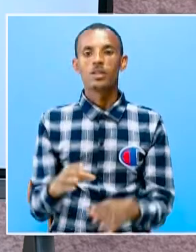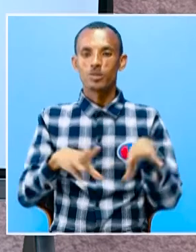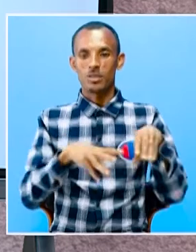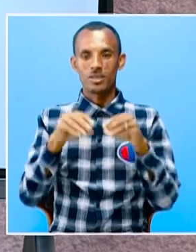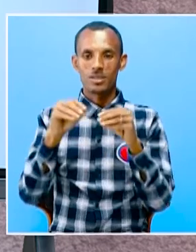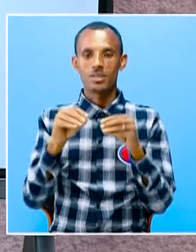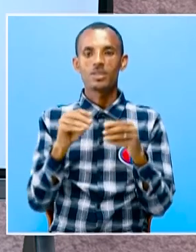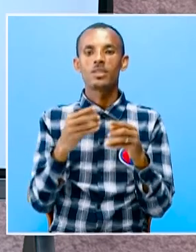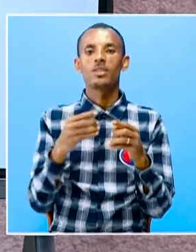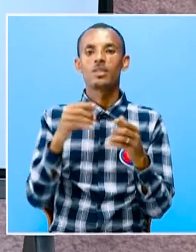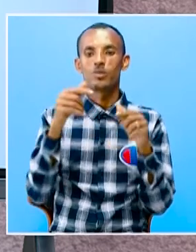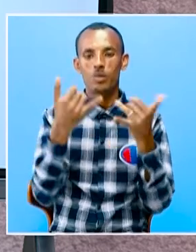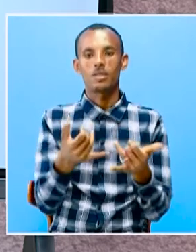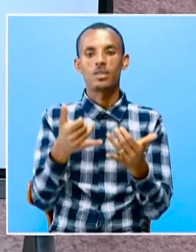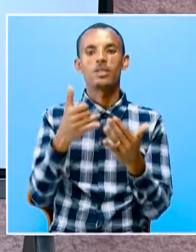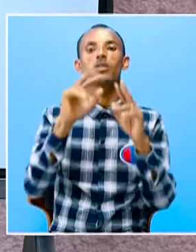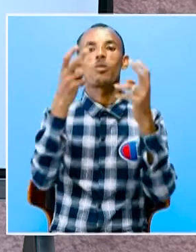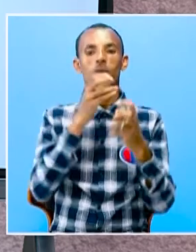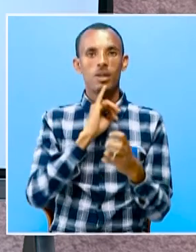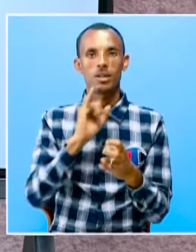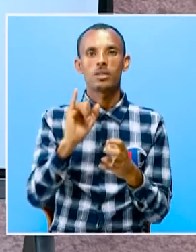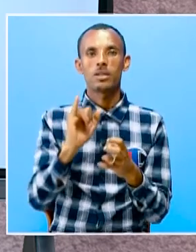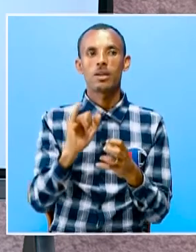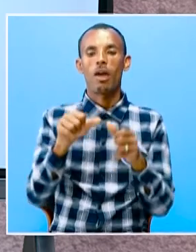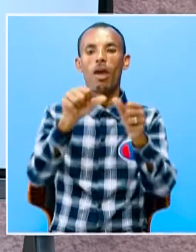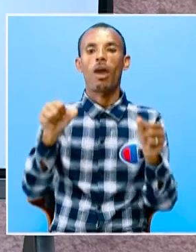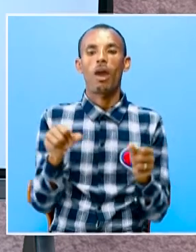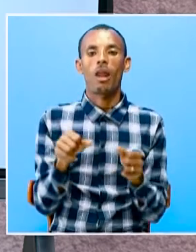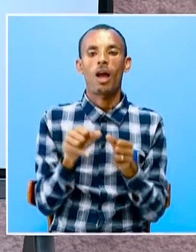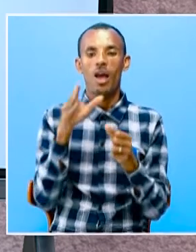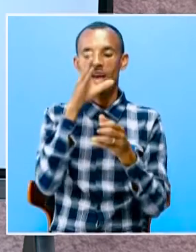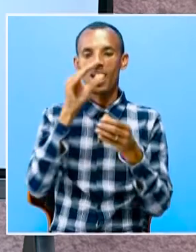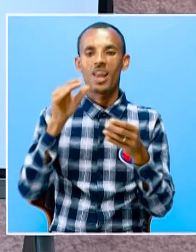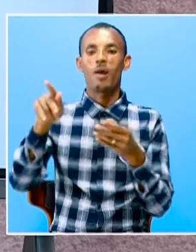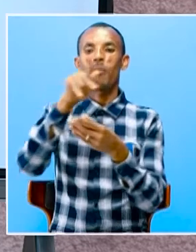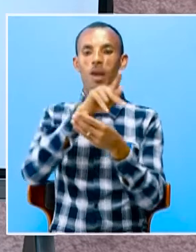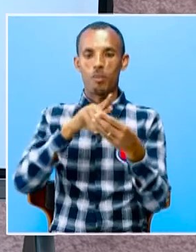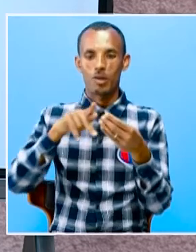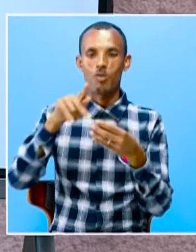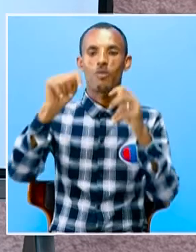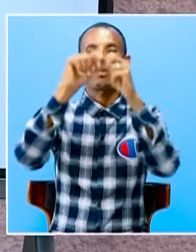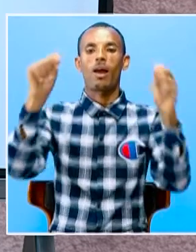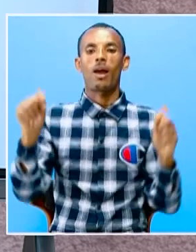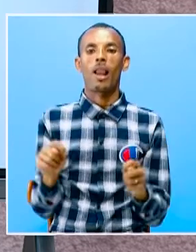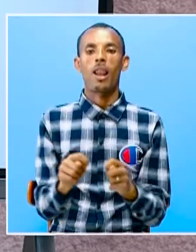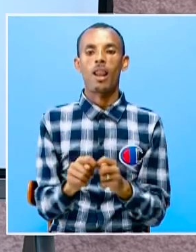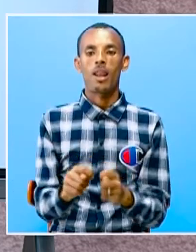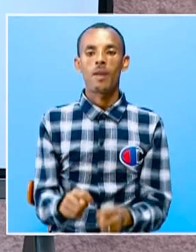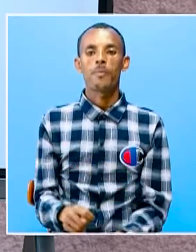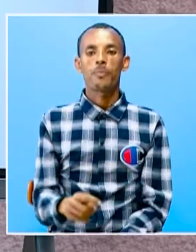Students, today's lesson topic is area and perimeter of triangles.